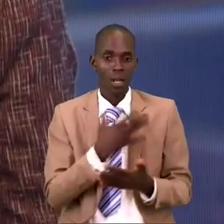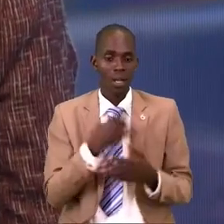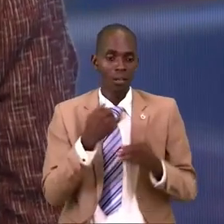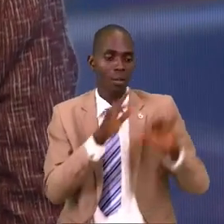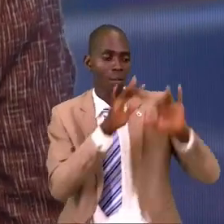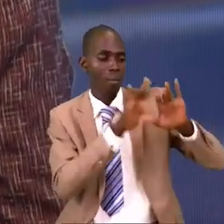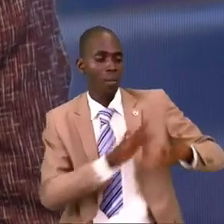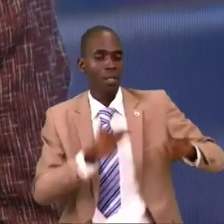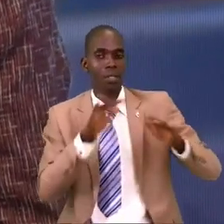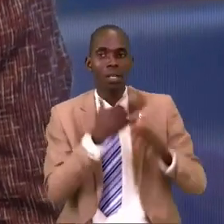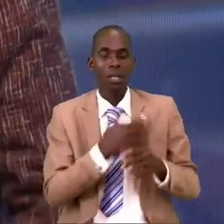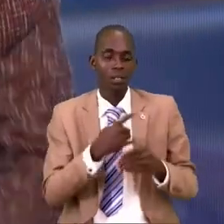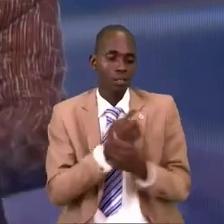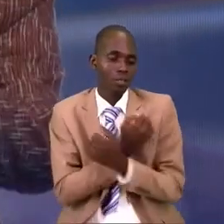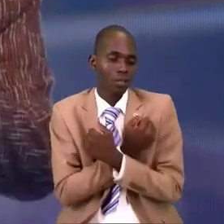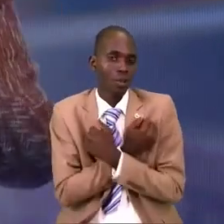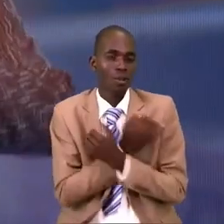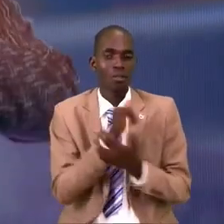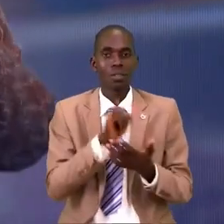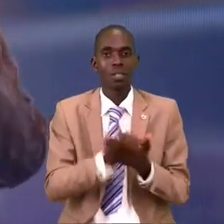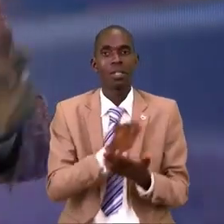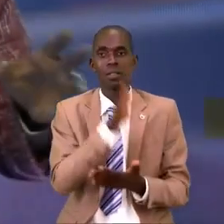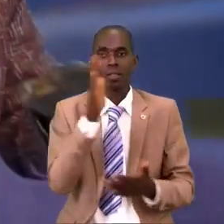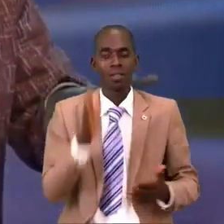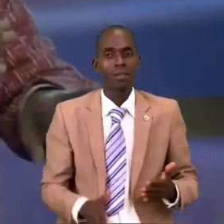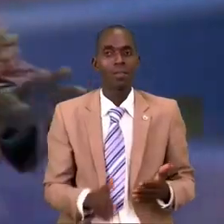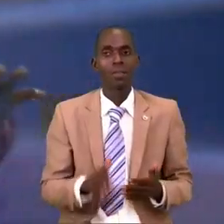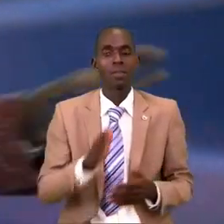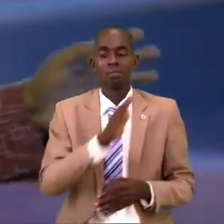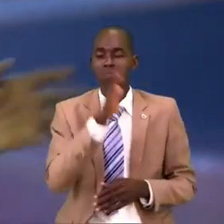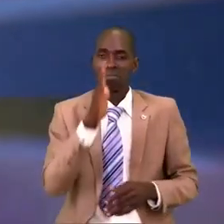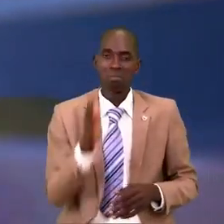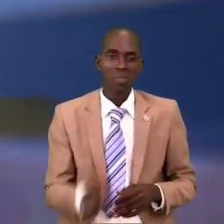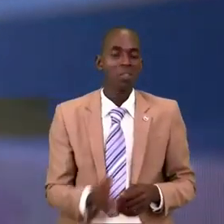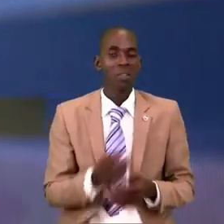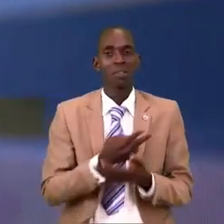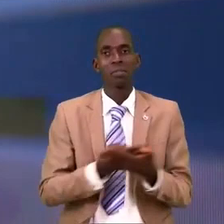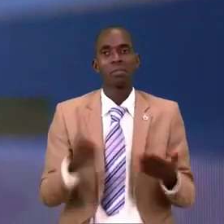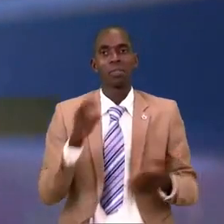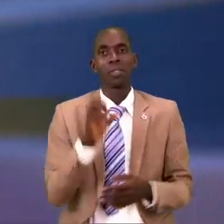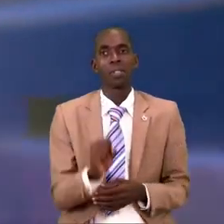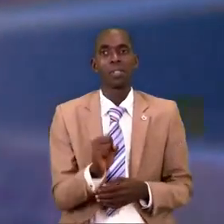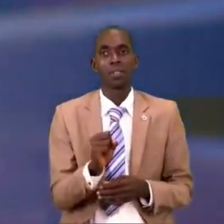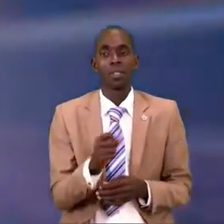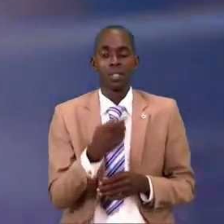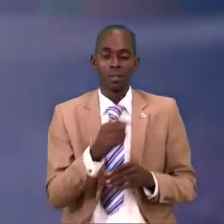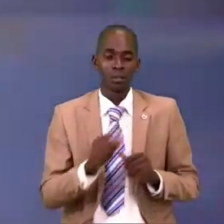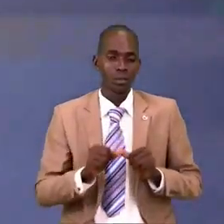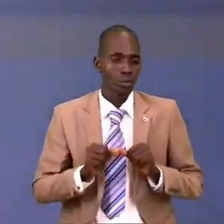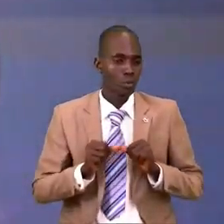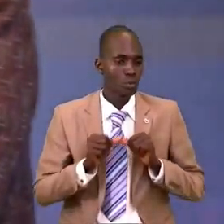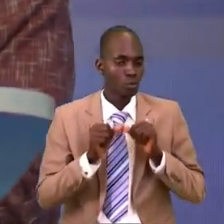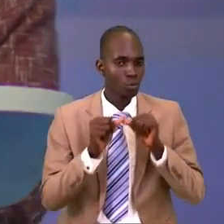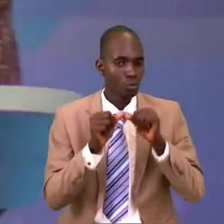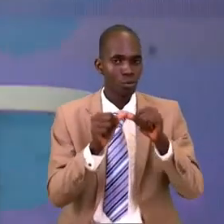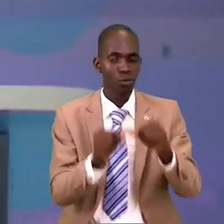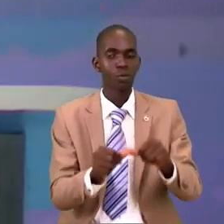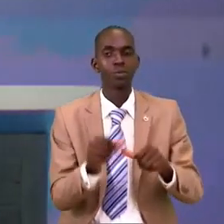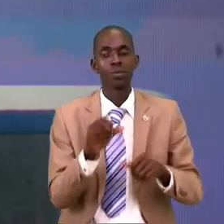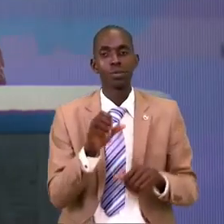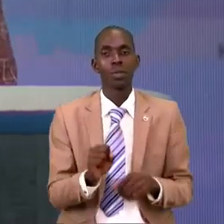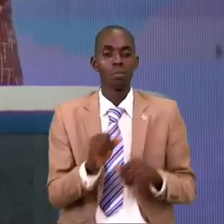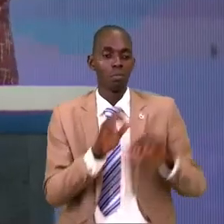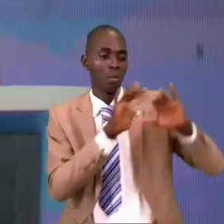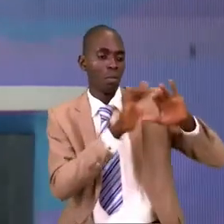continual mercies of our ever compassionate maker. I'm reading to you from 1 Peter, and